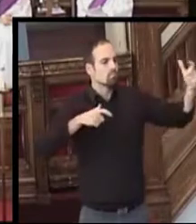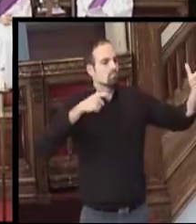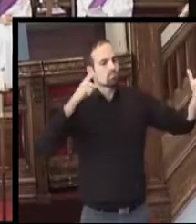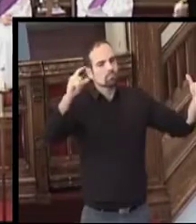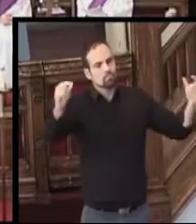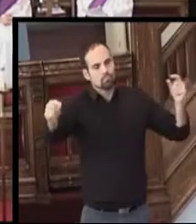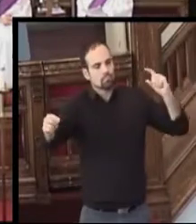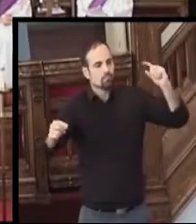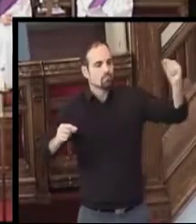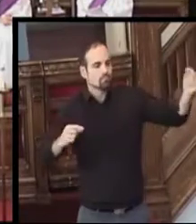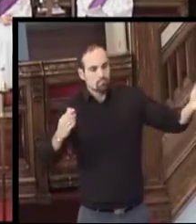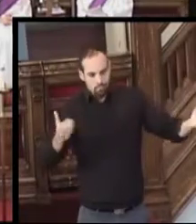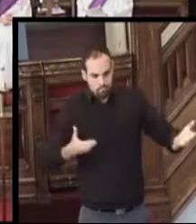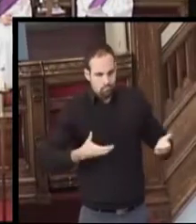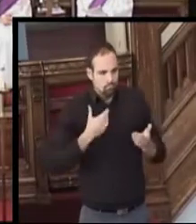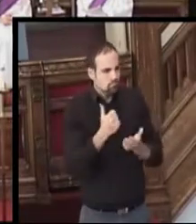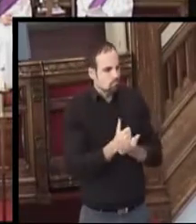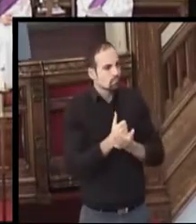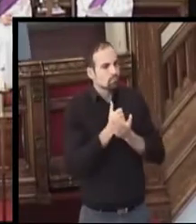hatred down.